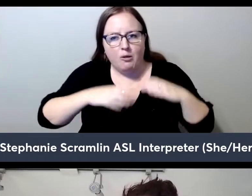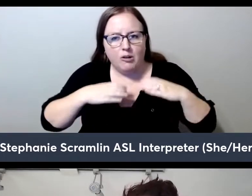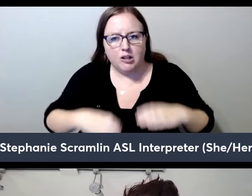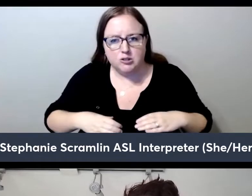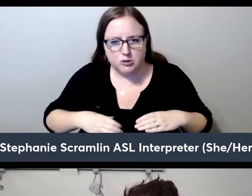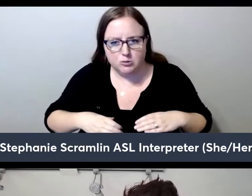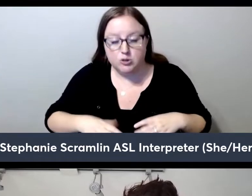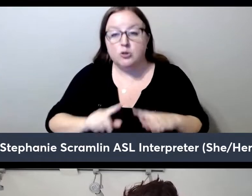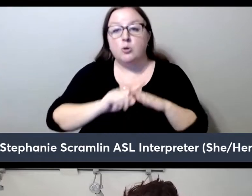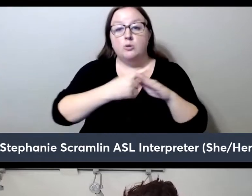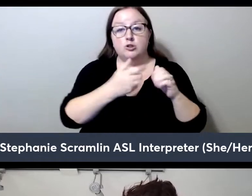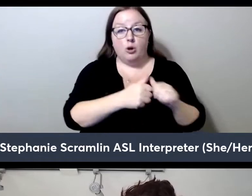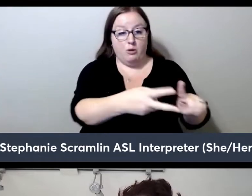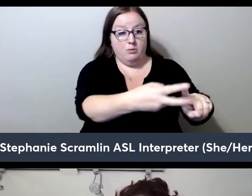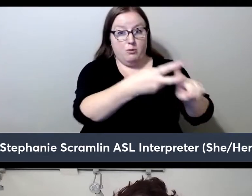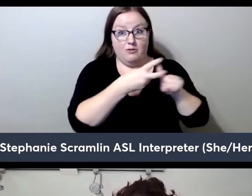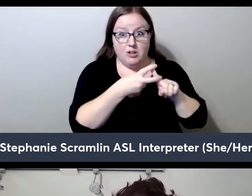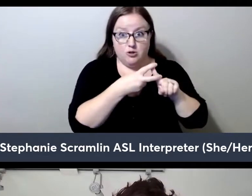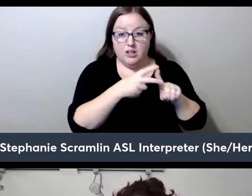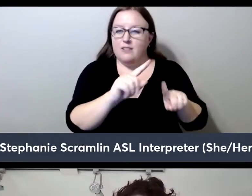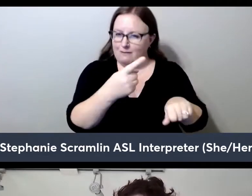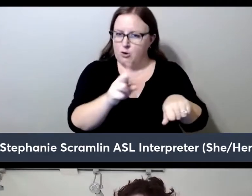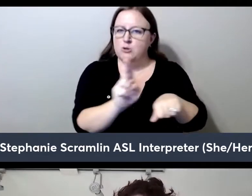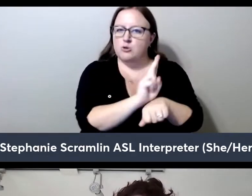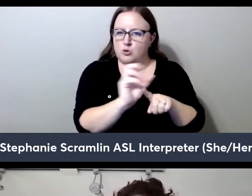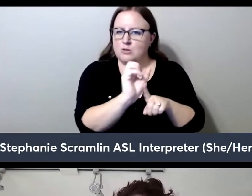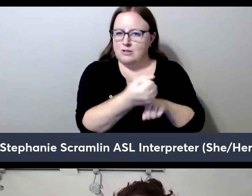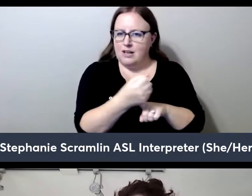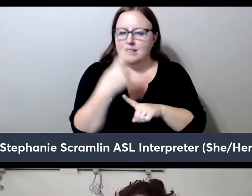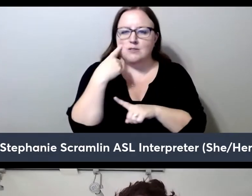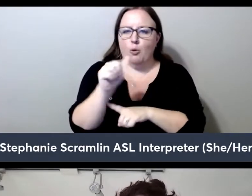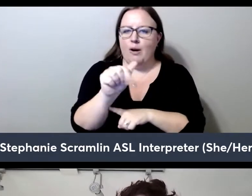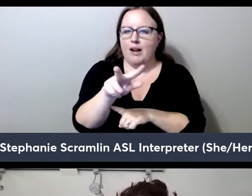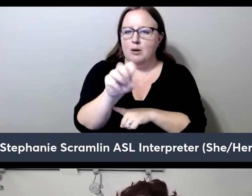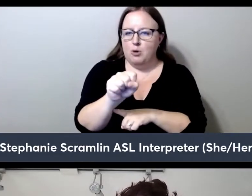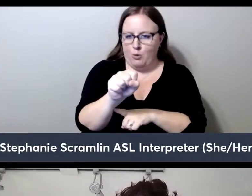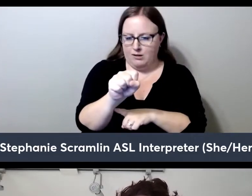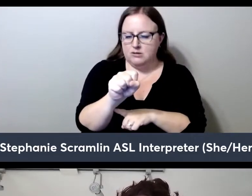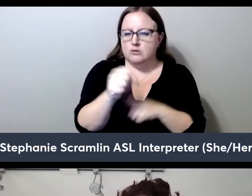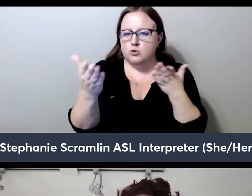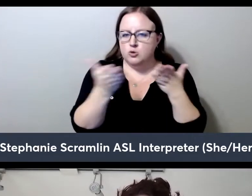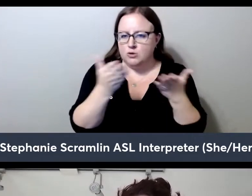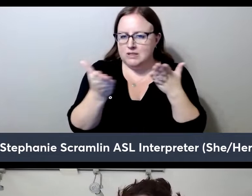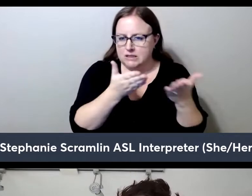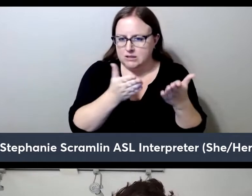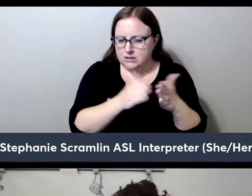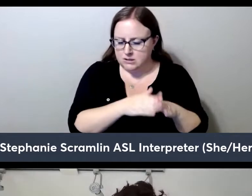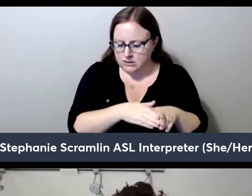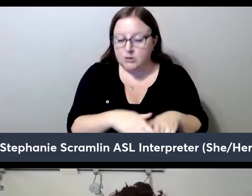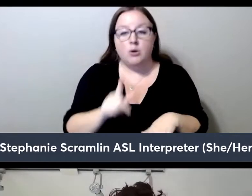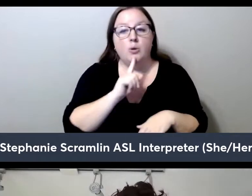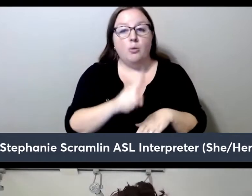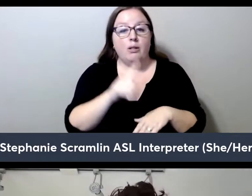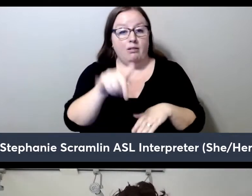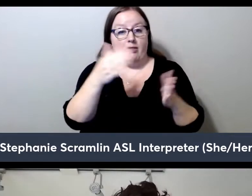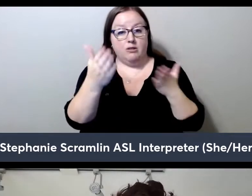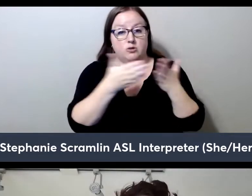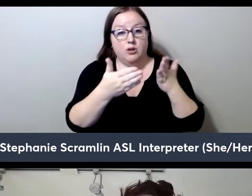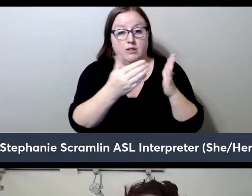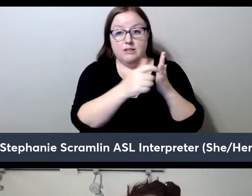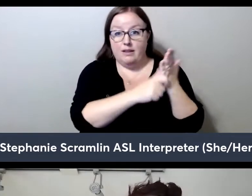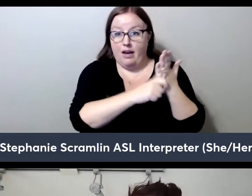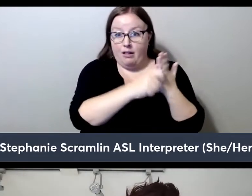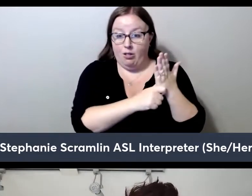with provisioning as our first use case as a feature of AWS Service Catalog. This service of Service Catalog basically